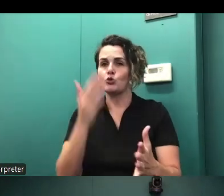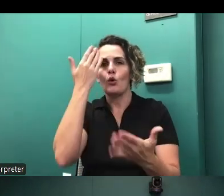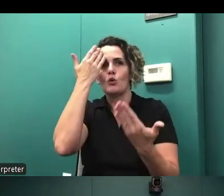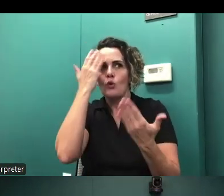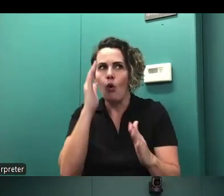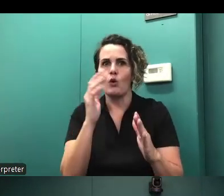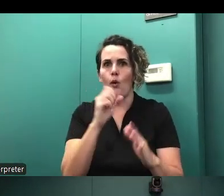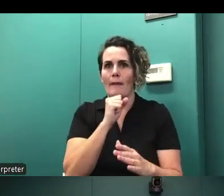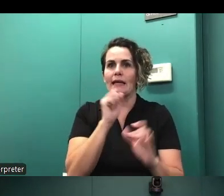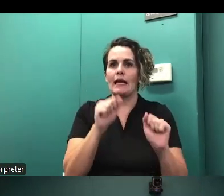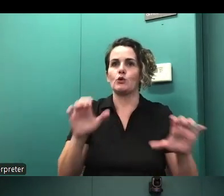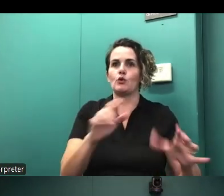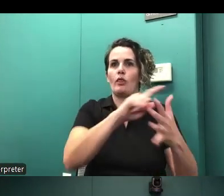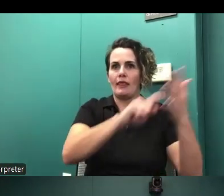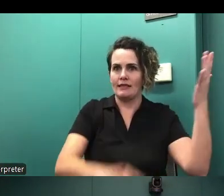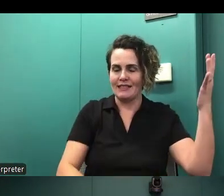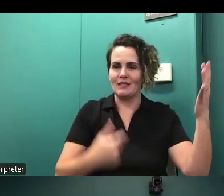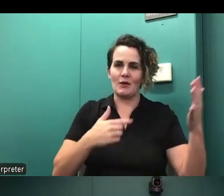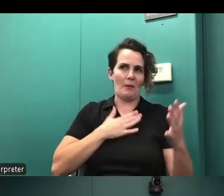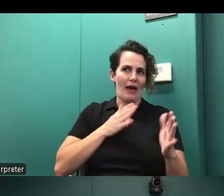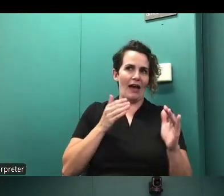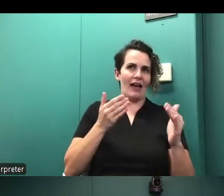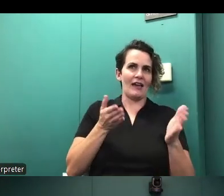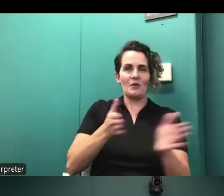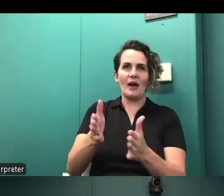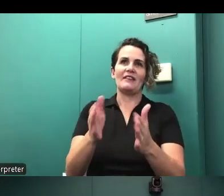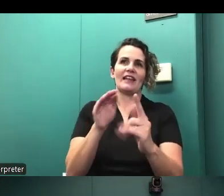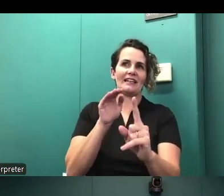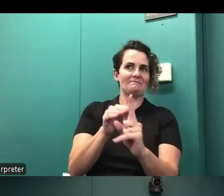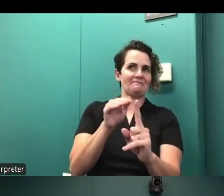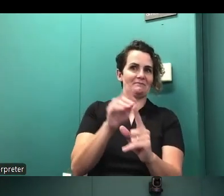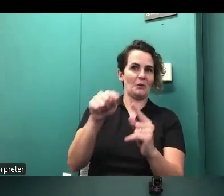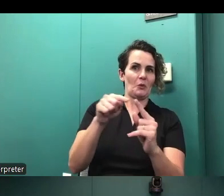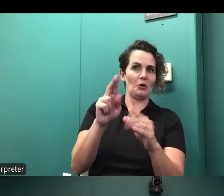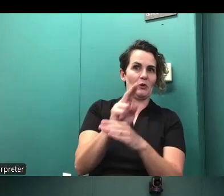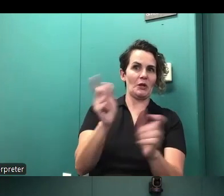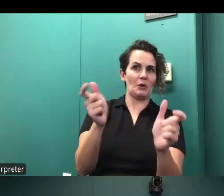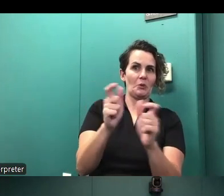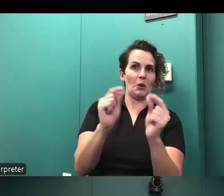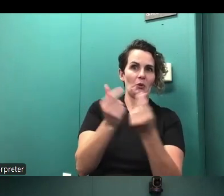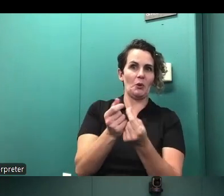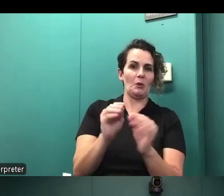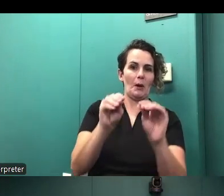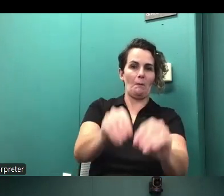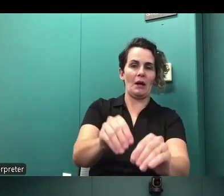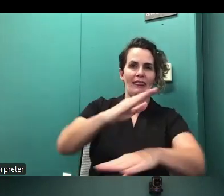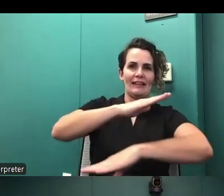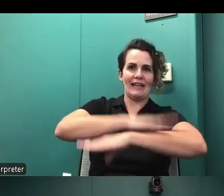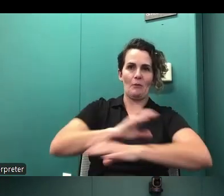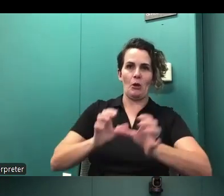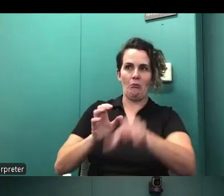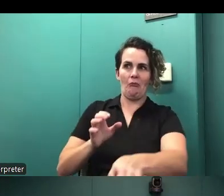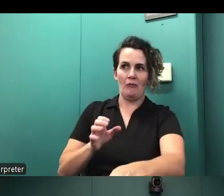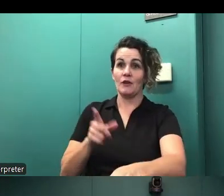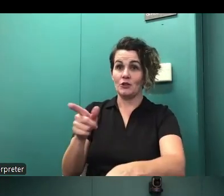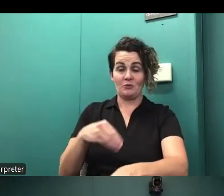these things. So that was my way of saying, like, when you're using a small group, put this in the middle of a table, right? Like, do you pass this